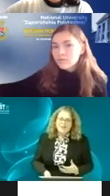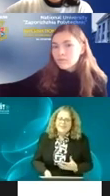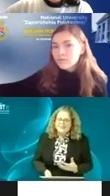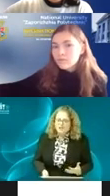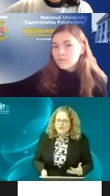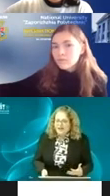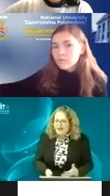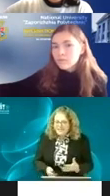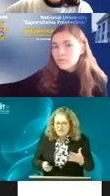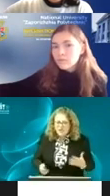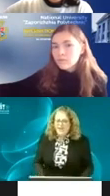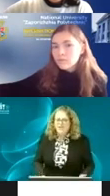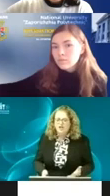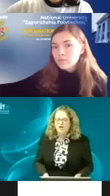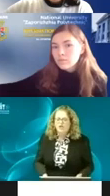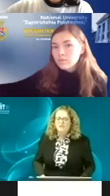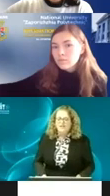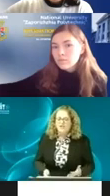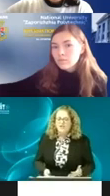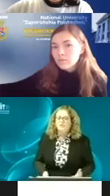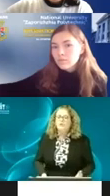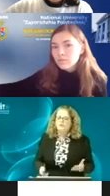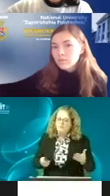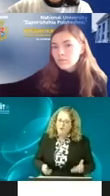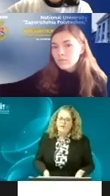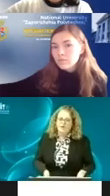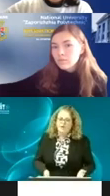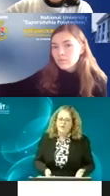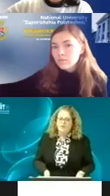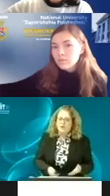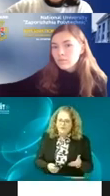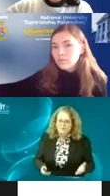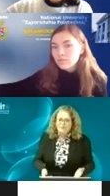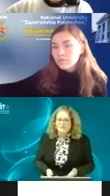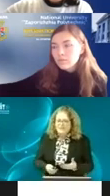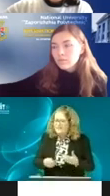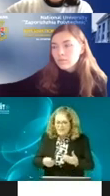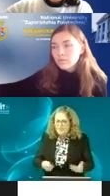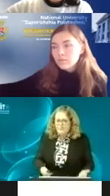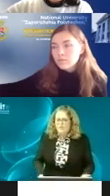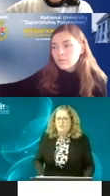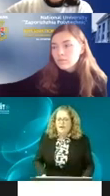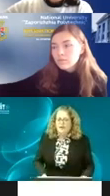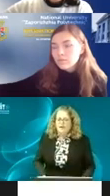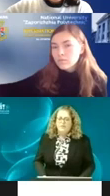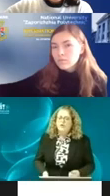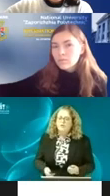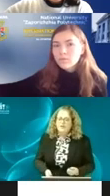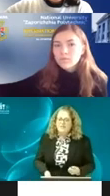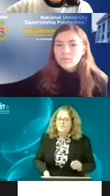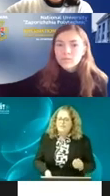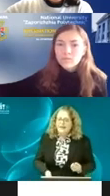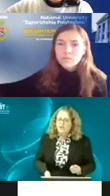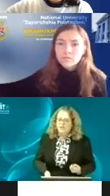interaction in the digital era has changed a lot. It changed because the market changed, and we are experiencing this as we speak today. The